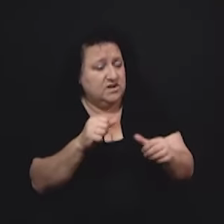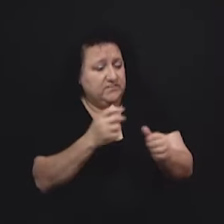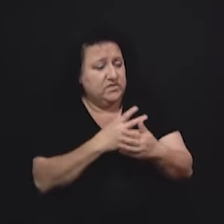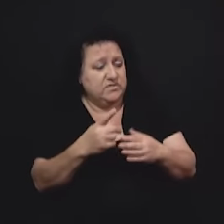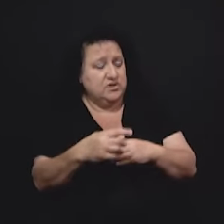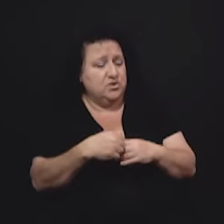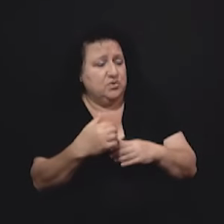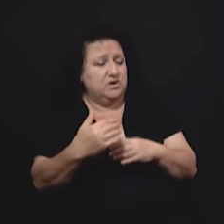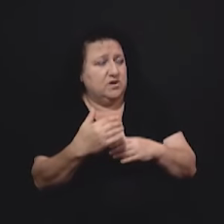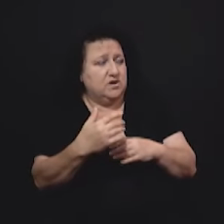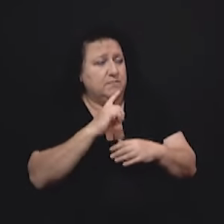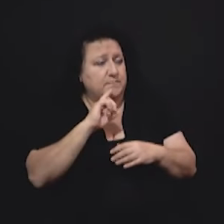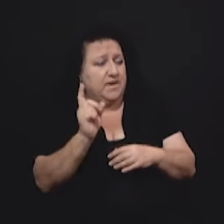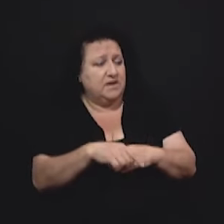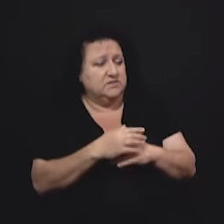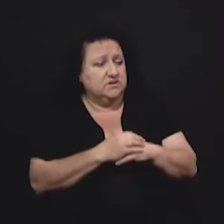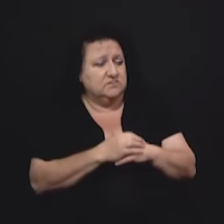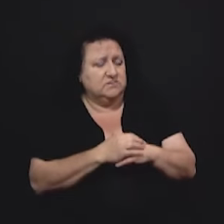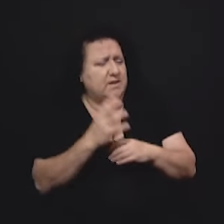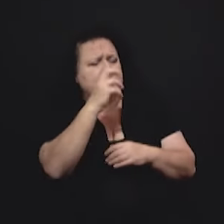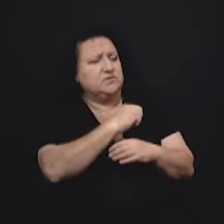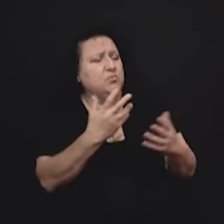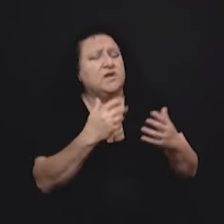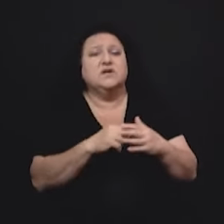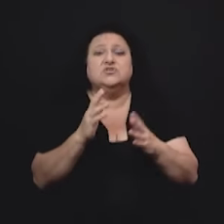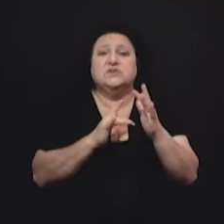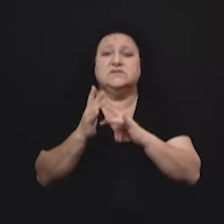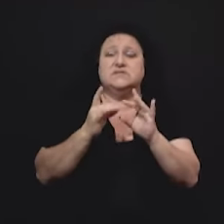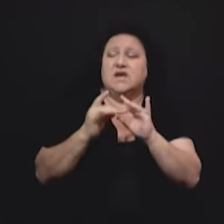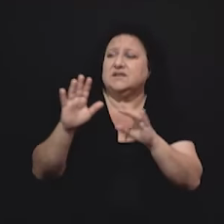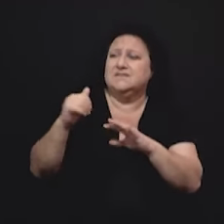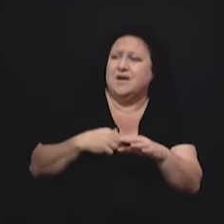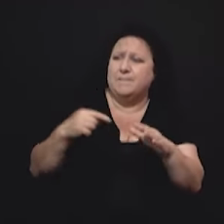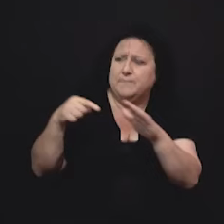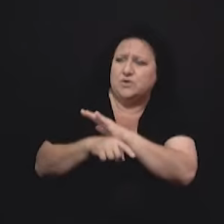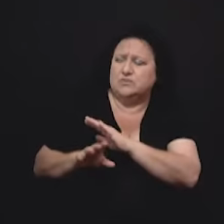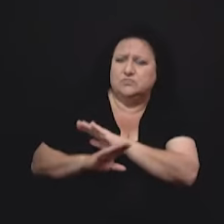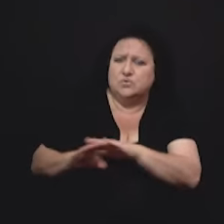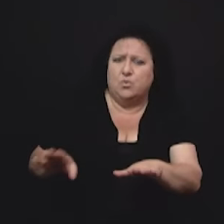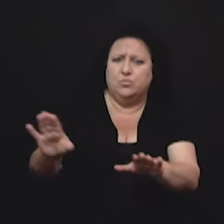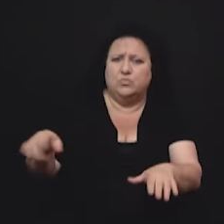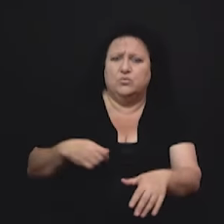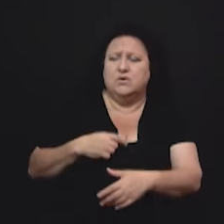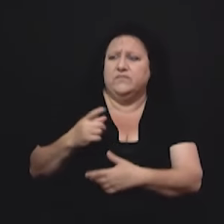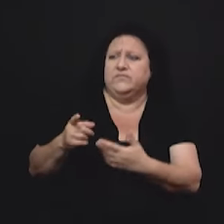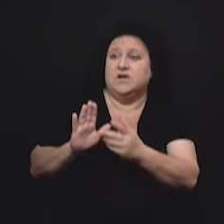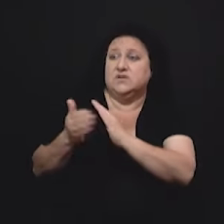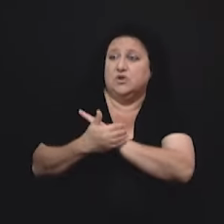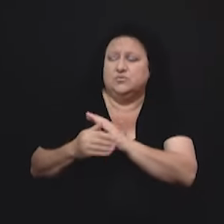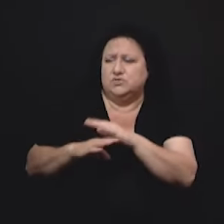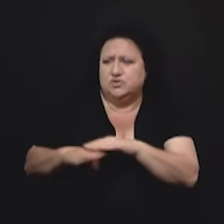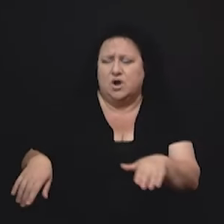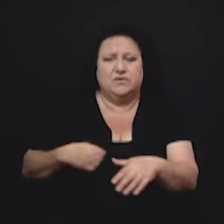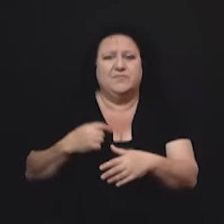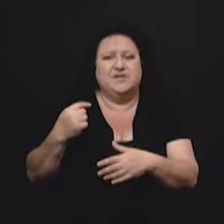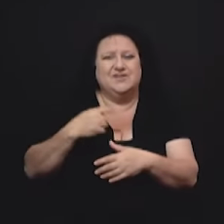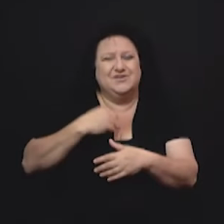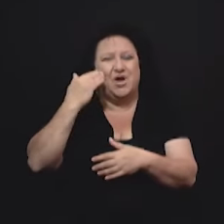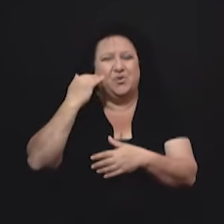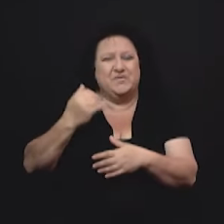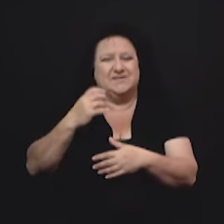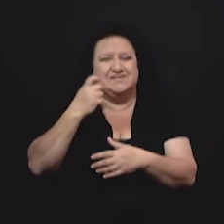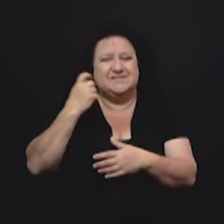God told him, don't commit murder. Don't commit adultery. I think most of us, if we can check those off, you can check them off in your head. Don't steal.